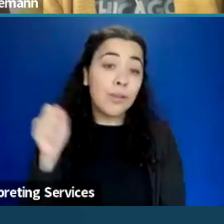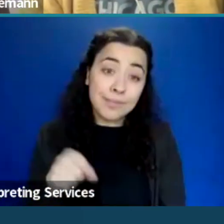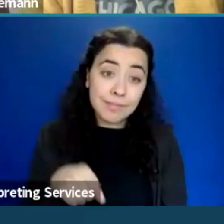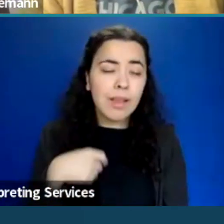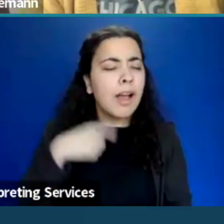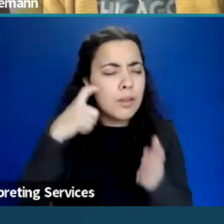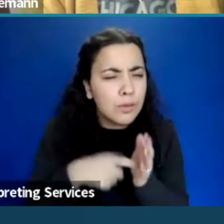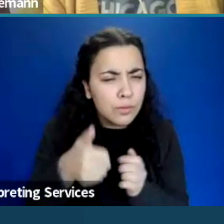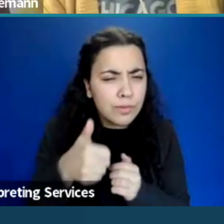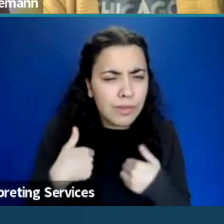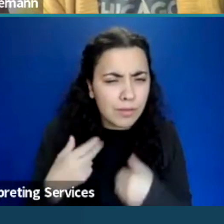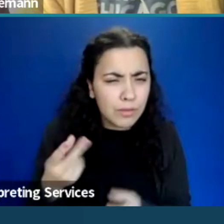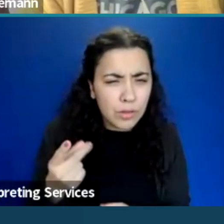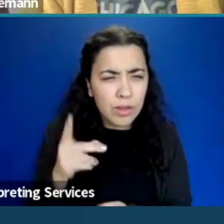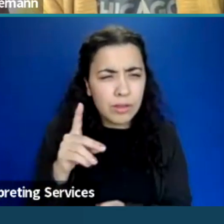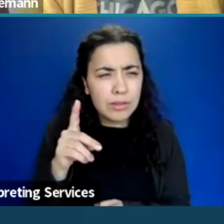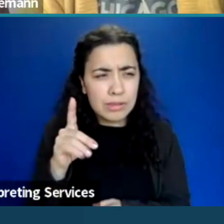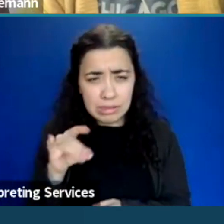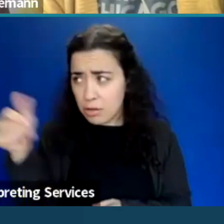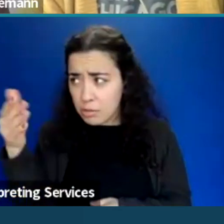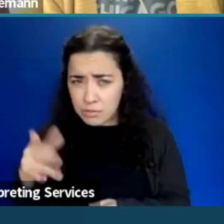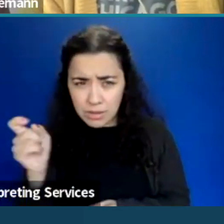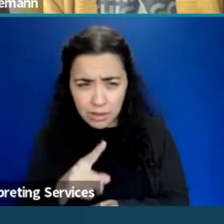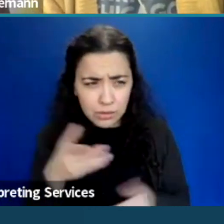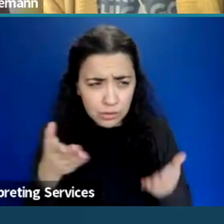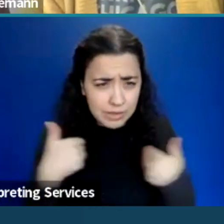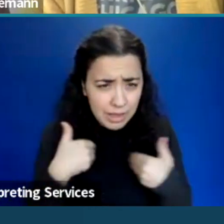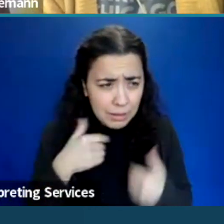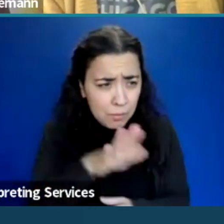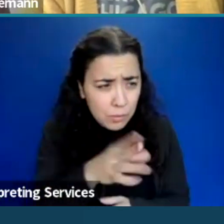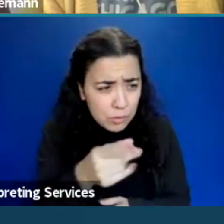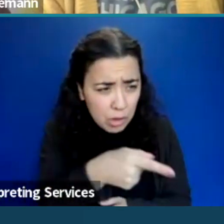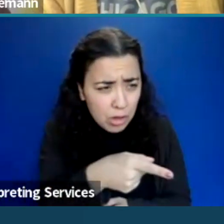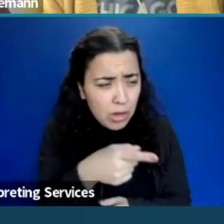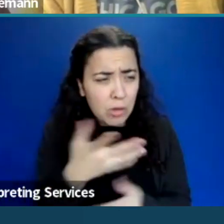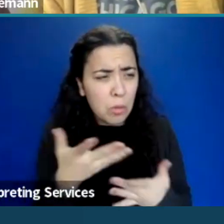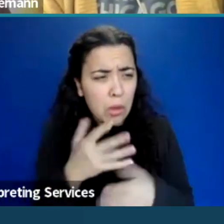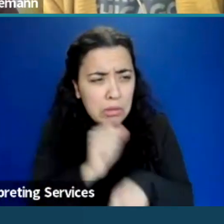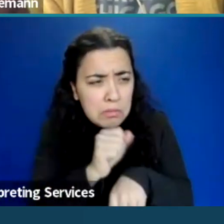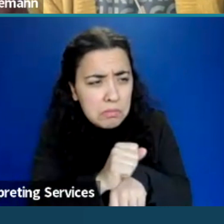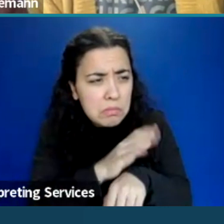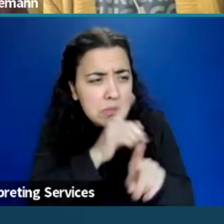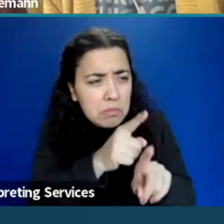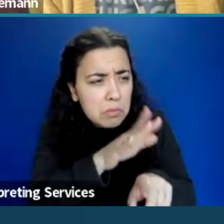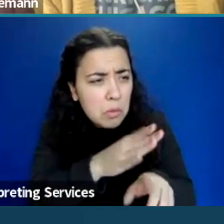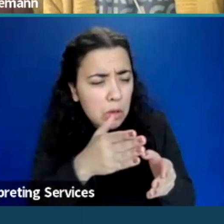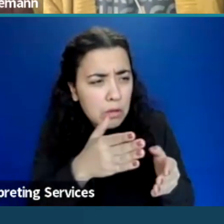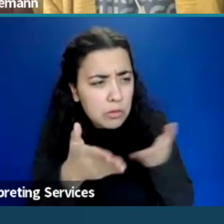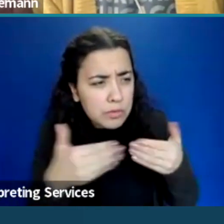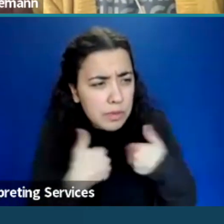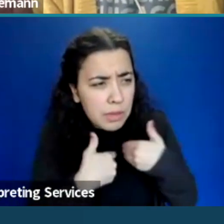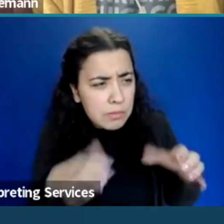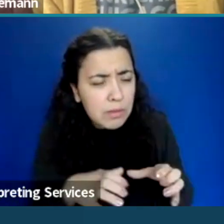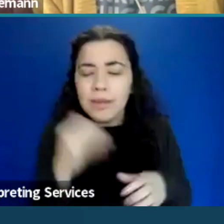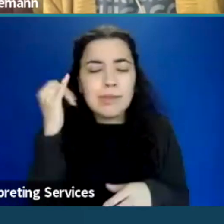dog. Did anyone ask you, is it a service animal? What tasks does it perform? Again, same sort of process if someone tries to sneak